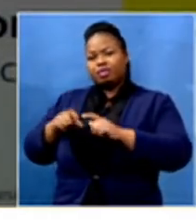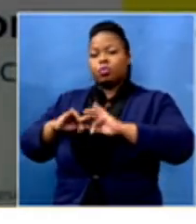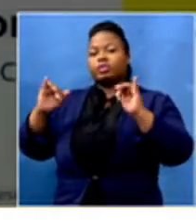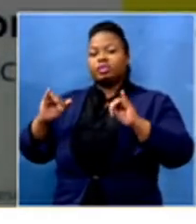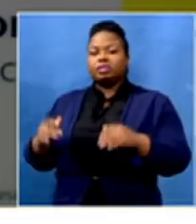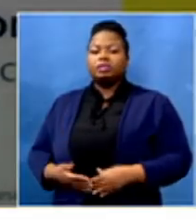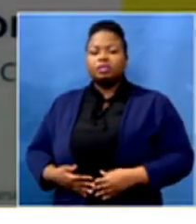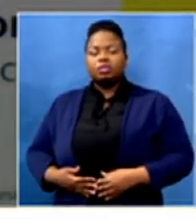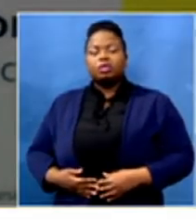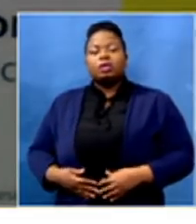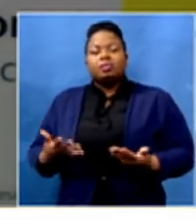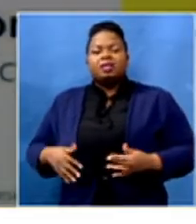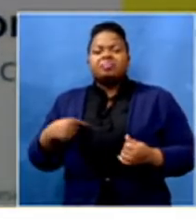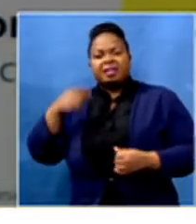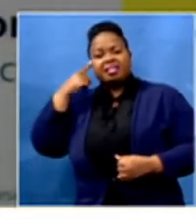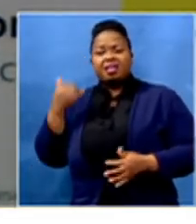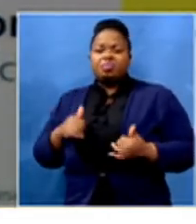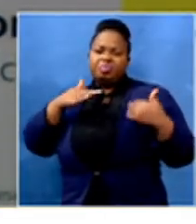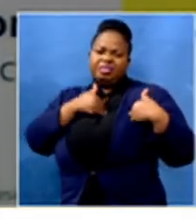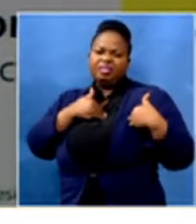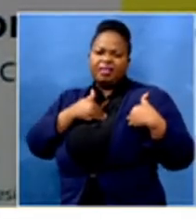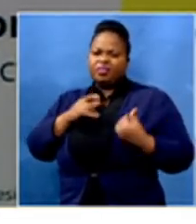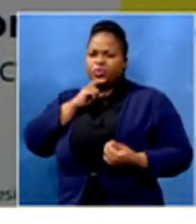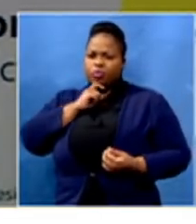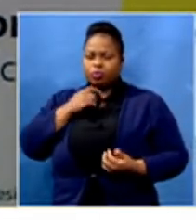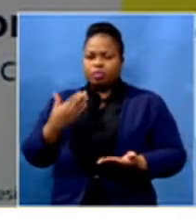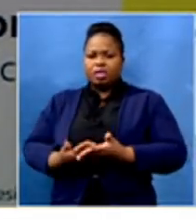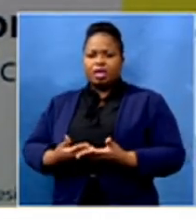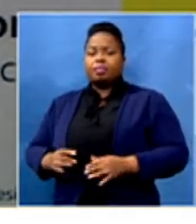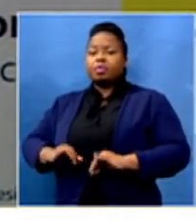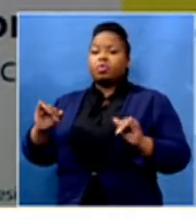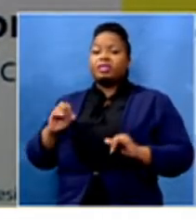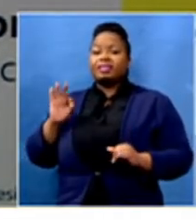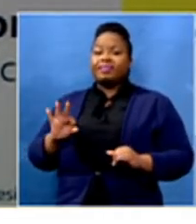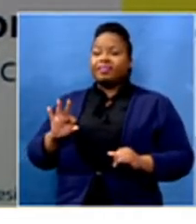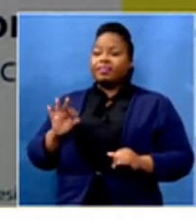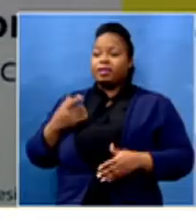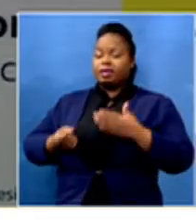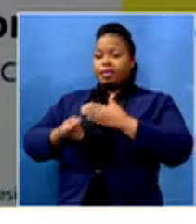largely, it's a generally safe drug to use, especially if it's done under